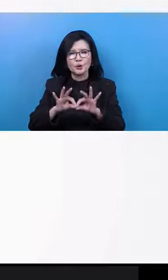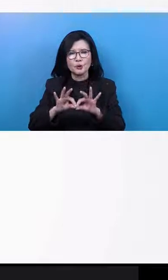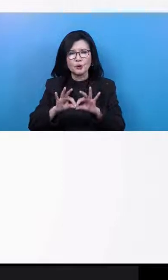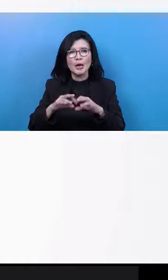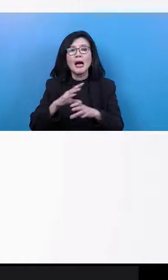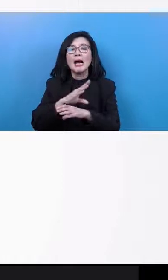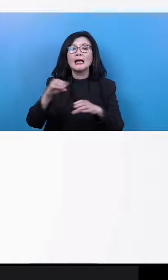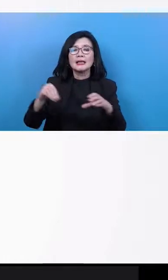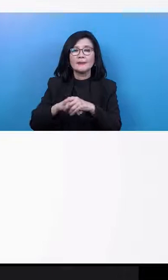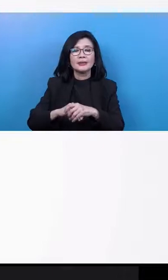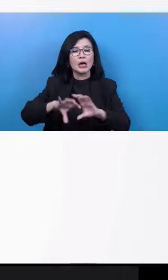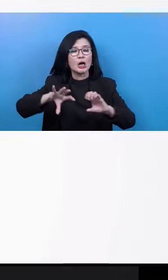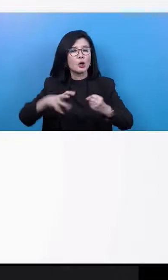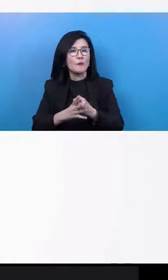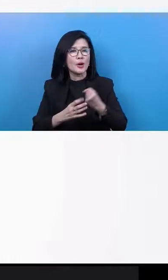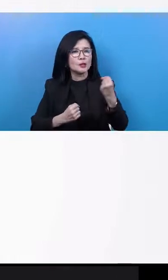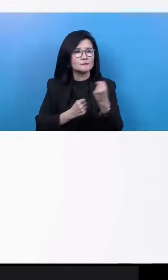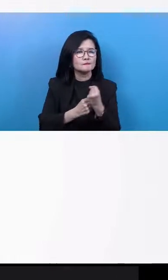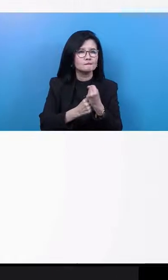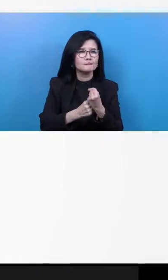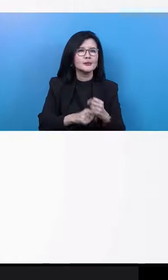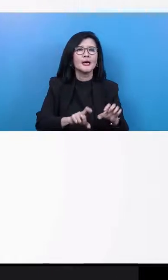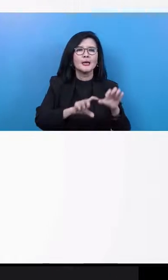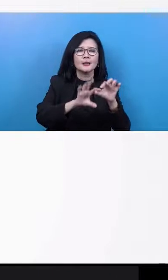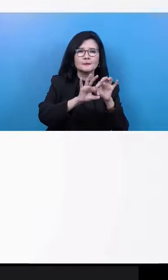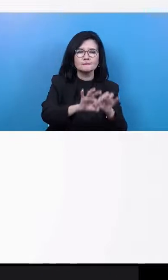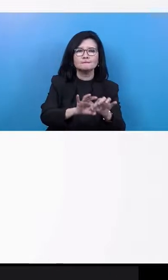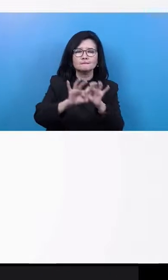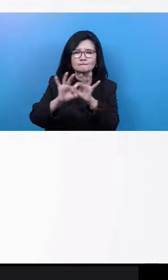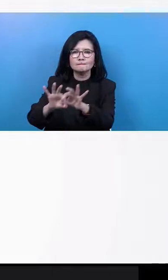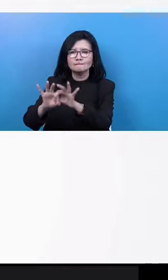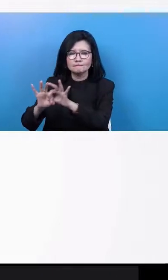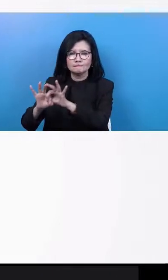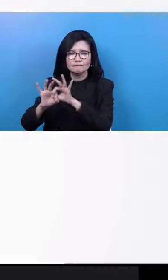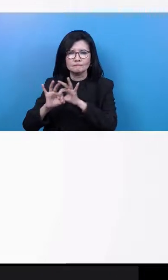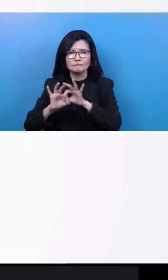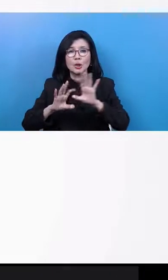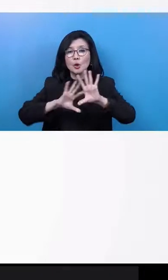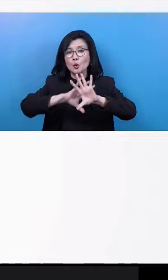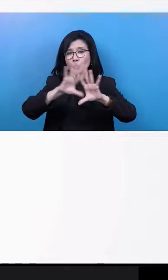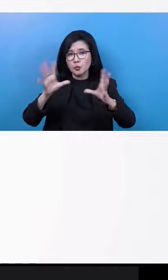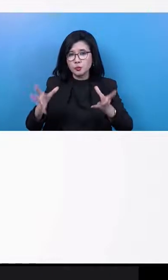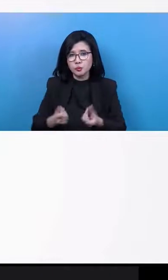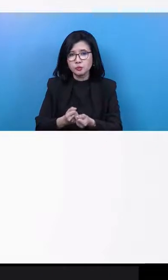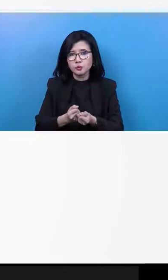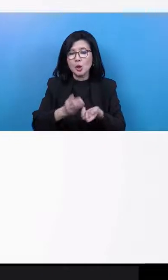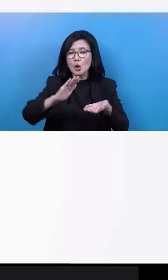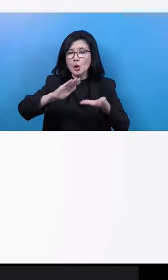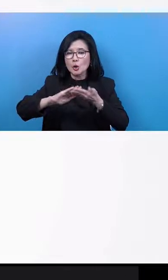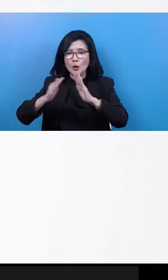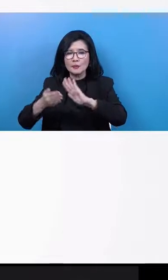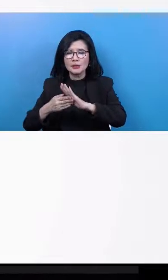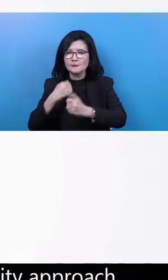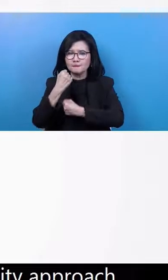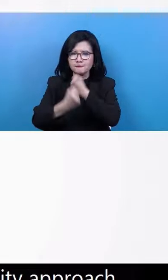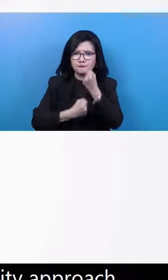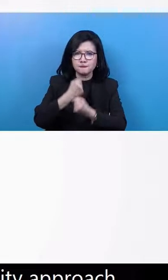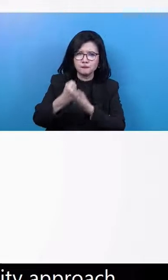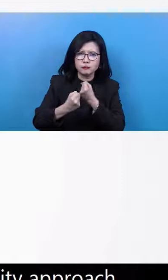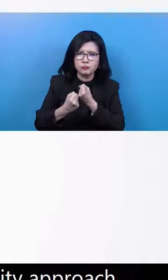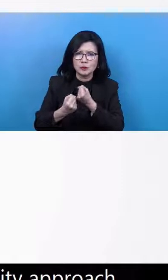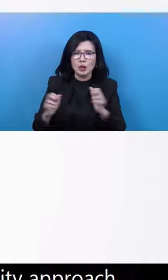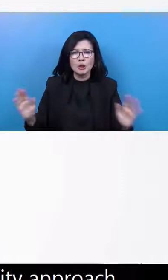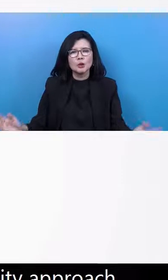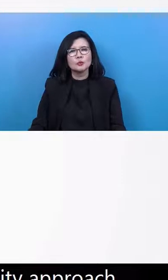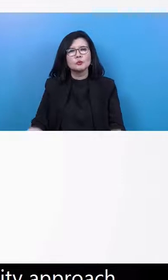partnership. So we emphasize the whole of community approach in our recovery efforts that straddle across the 3 pillars.